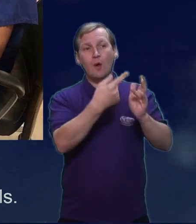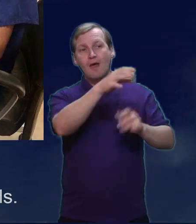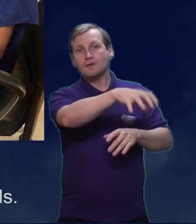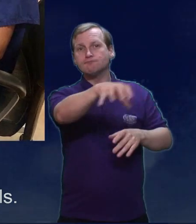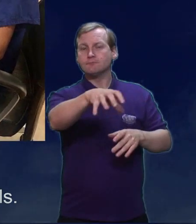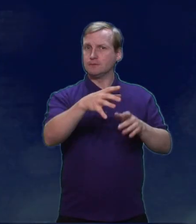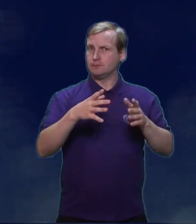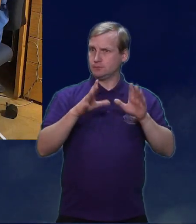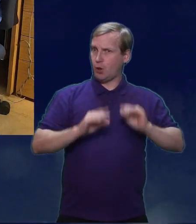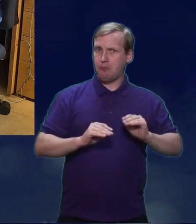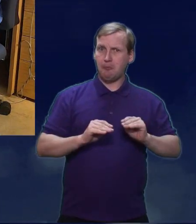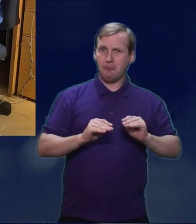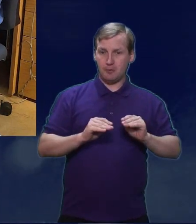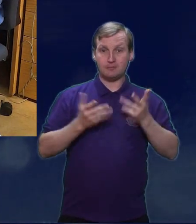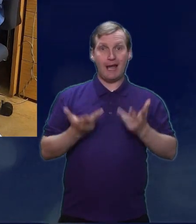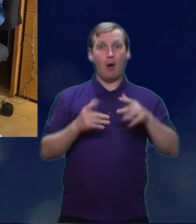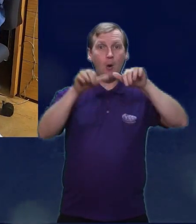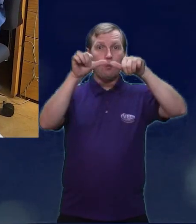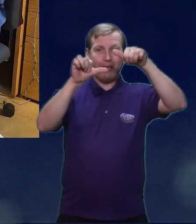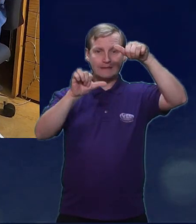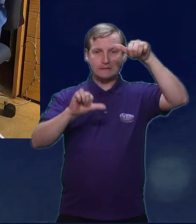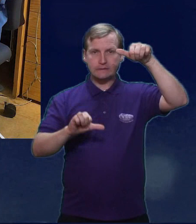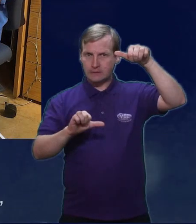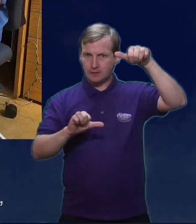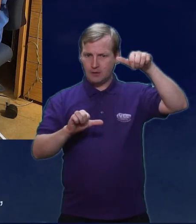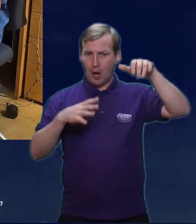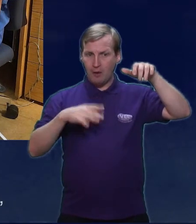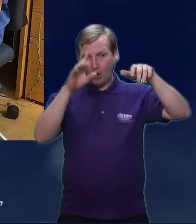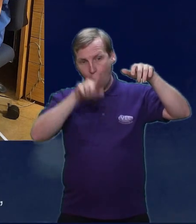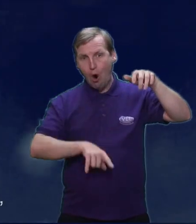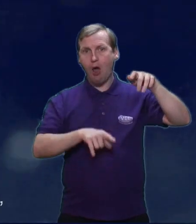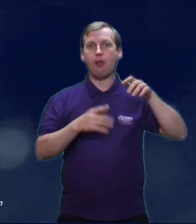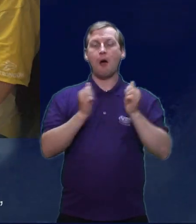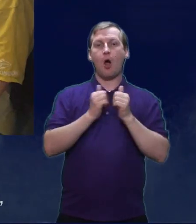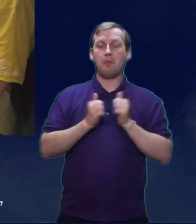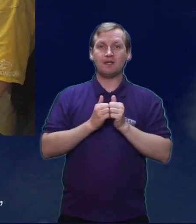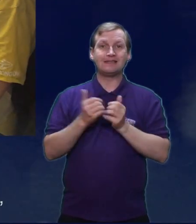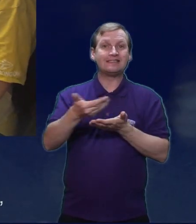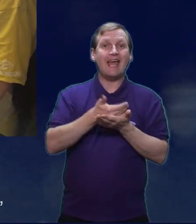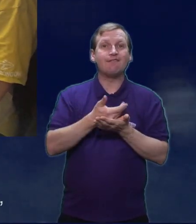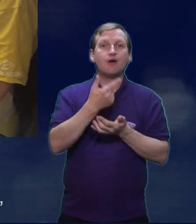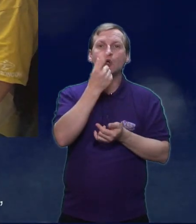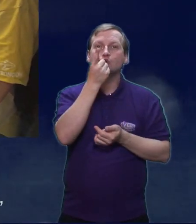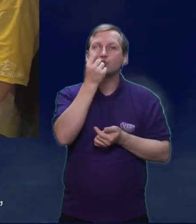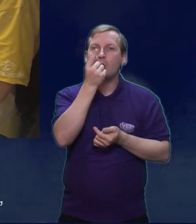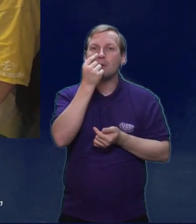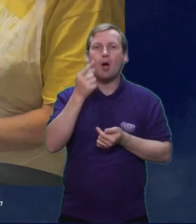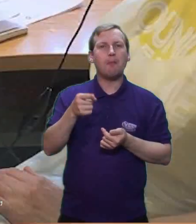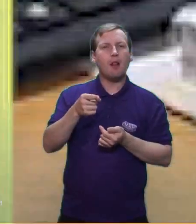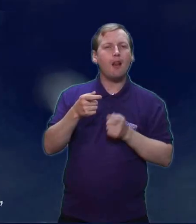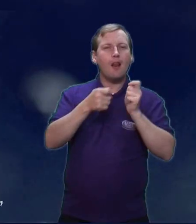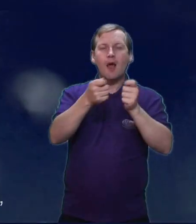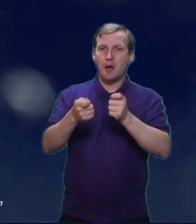referrals. We want people on those waiting lists to get an appointment safely as soon as